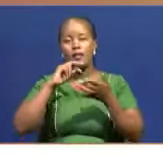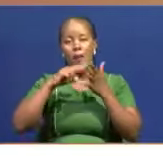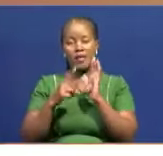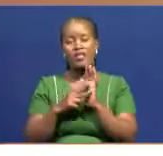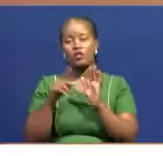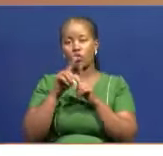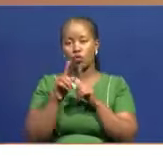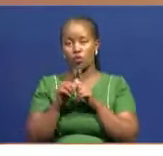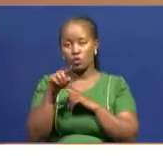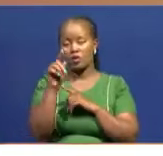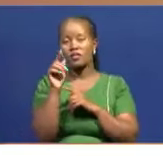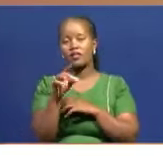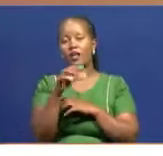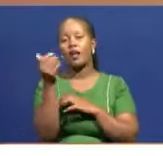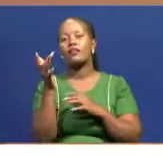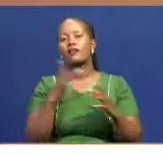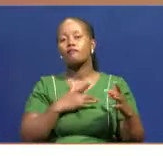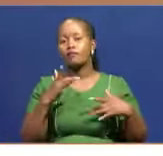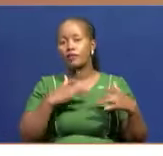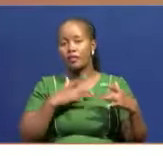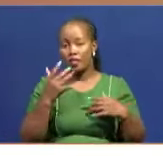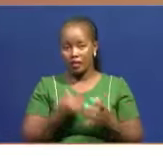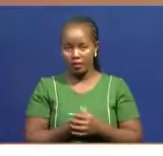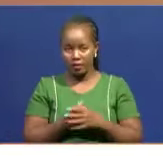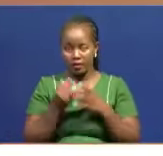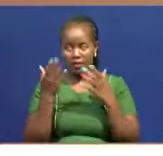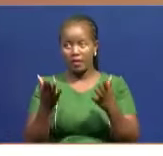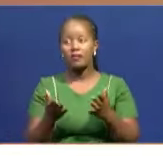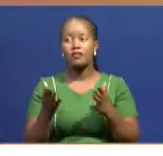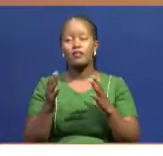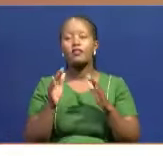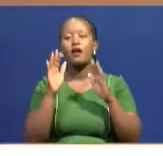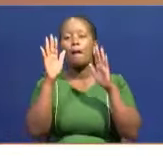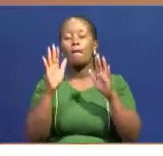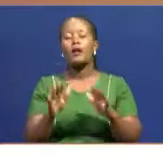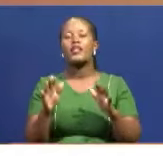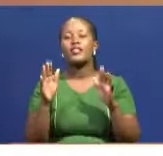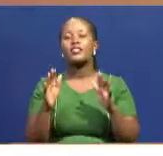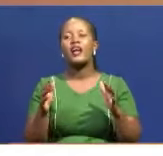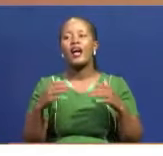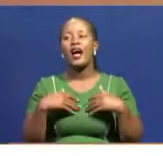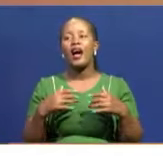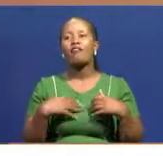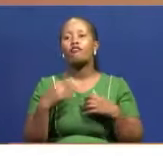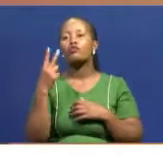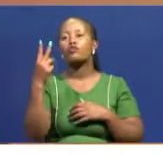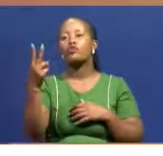another consideration. So you can imagine, let's go back to Cabras. They have 29 Simbas